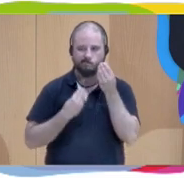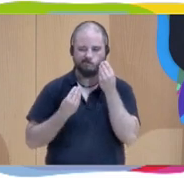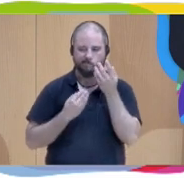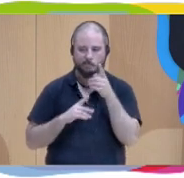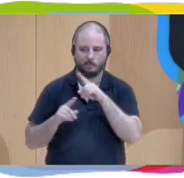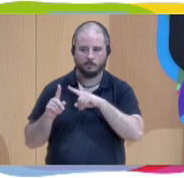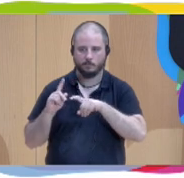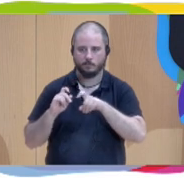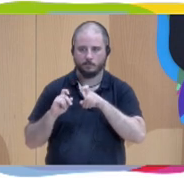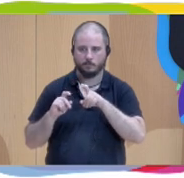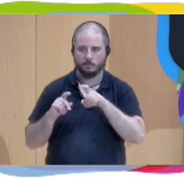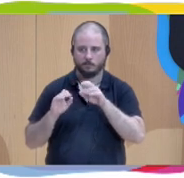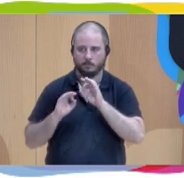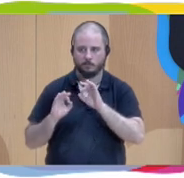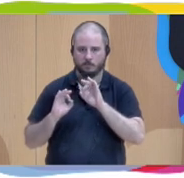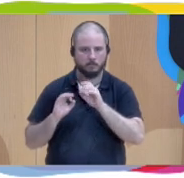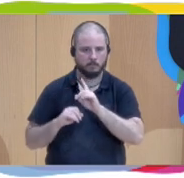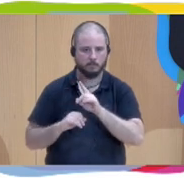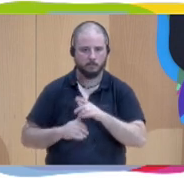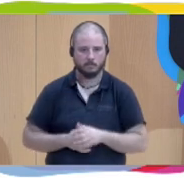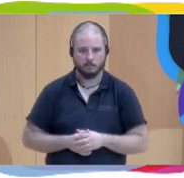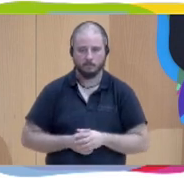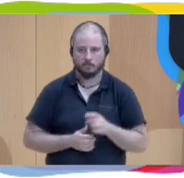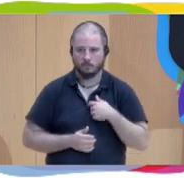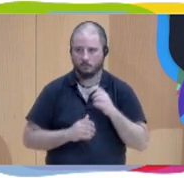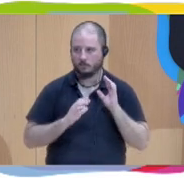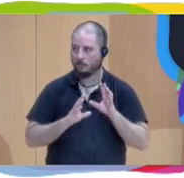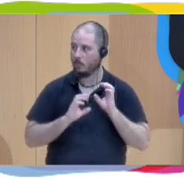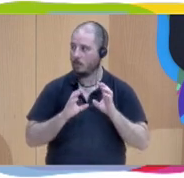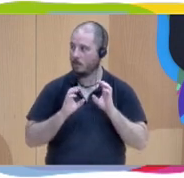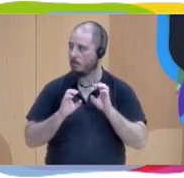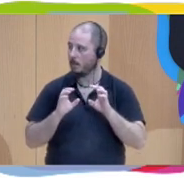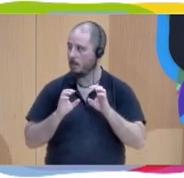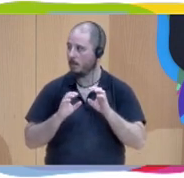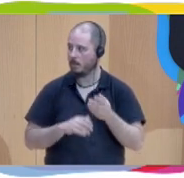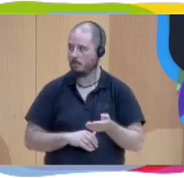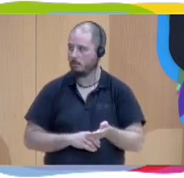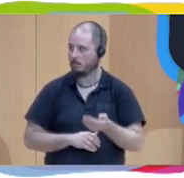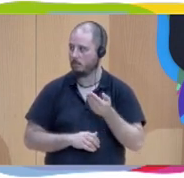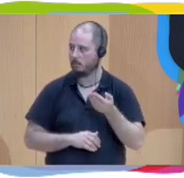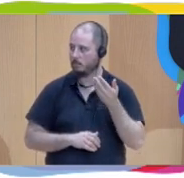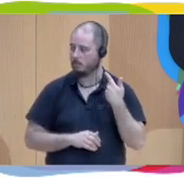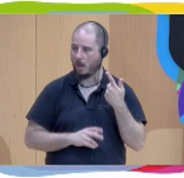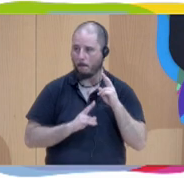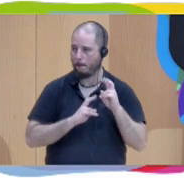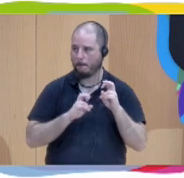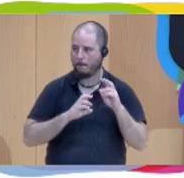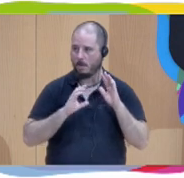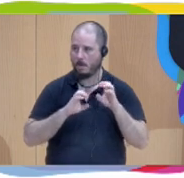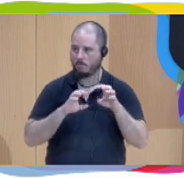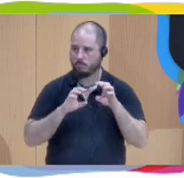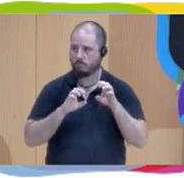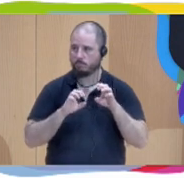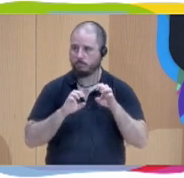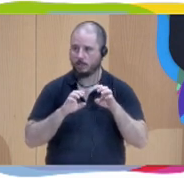I was learning quite soon that when we are in a dialogical